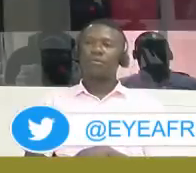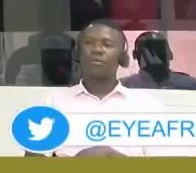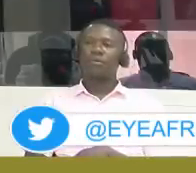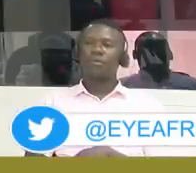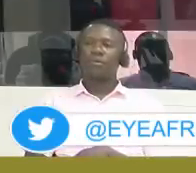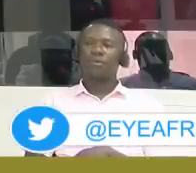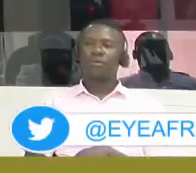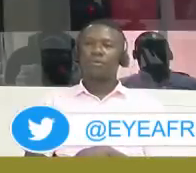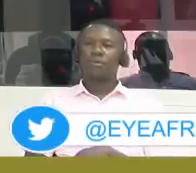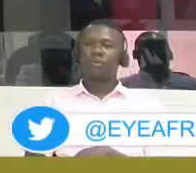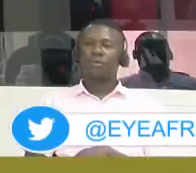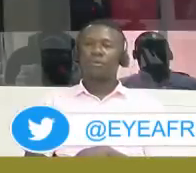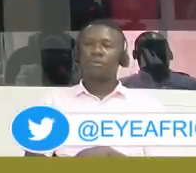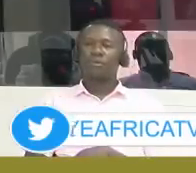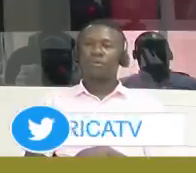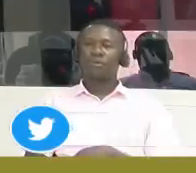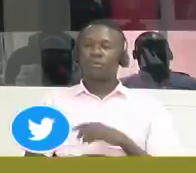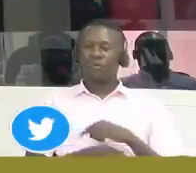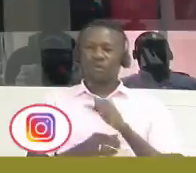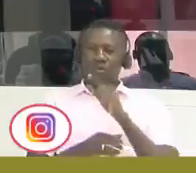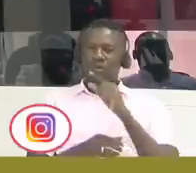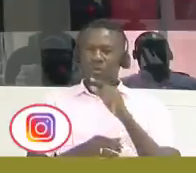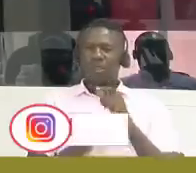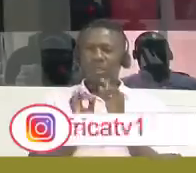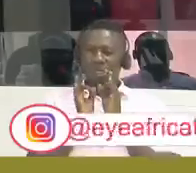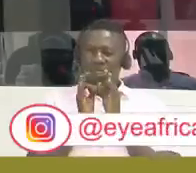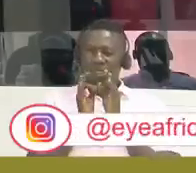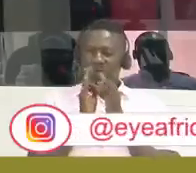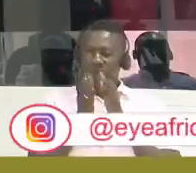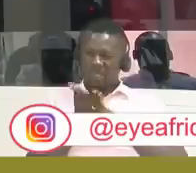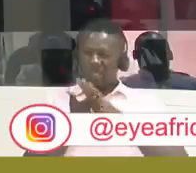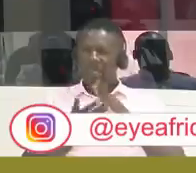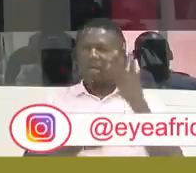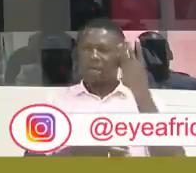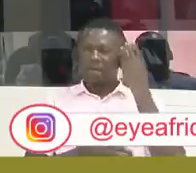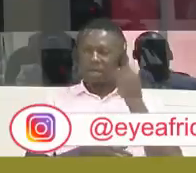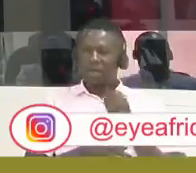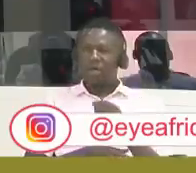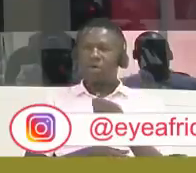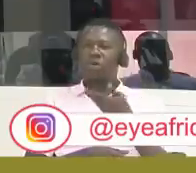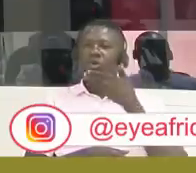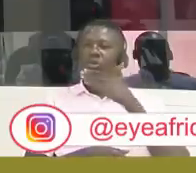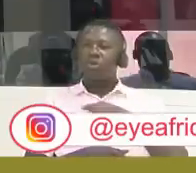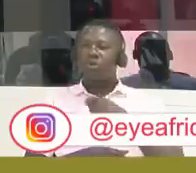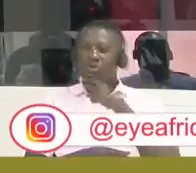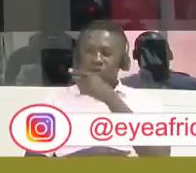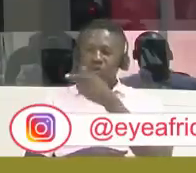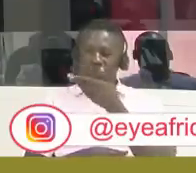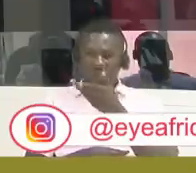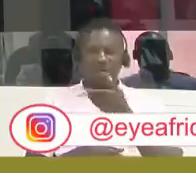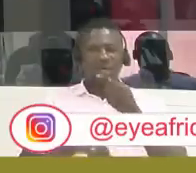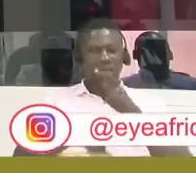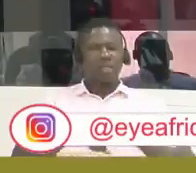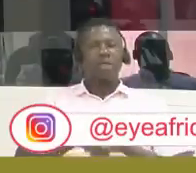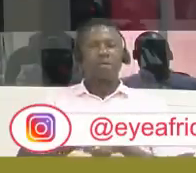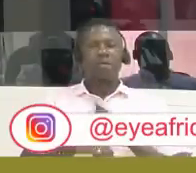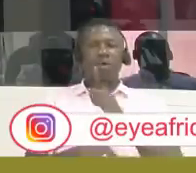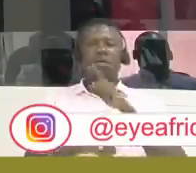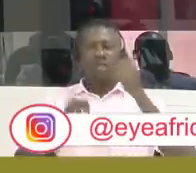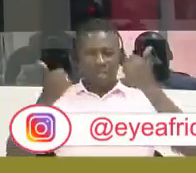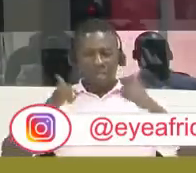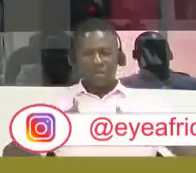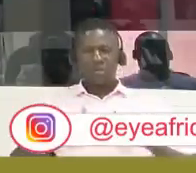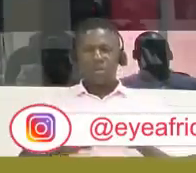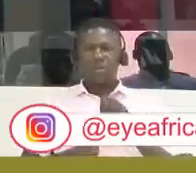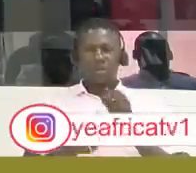Just to get a perspective of how young you were when this incident happened,